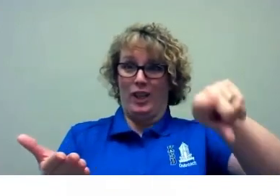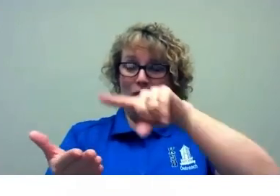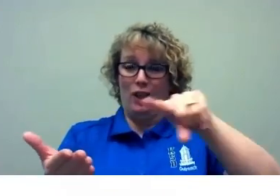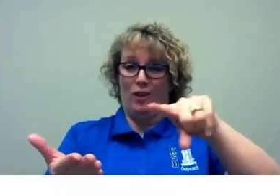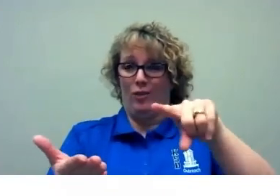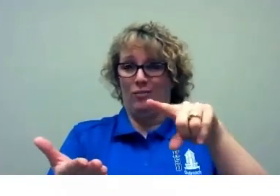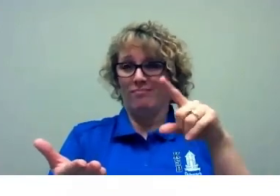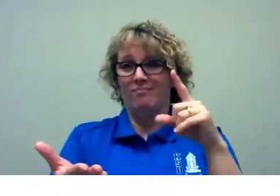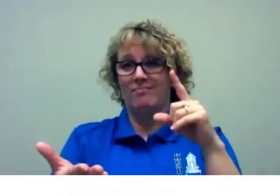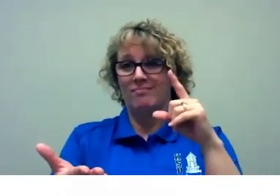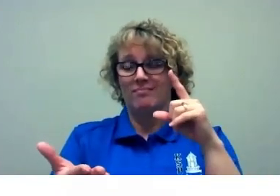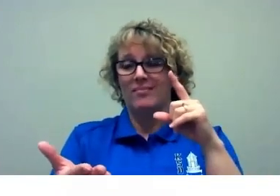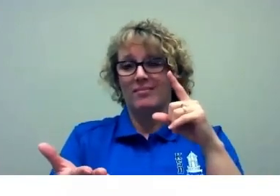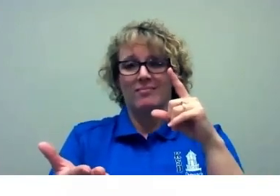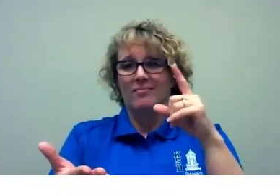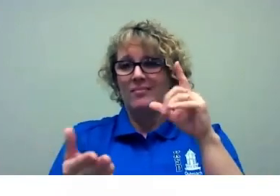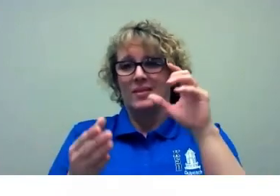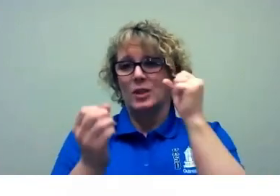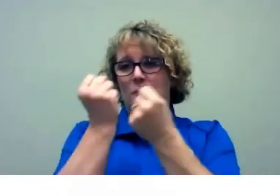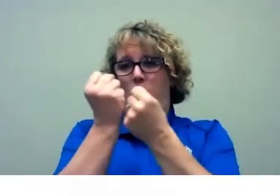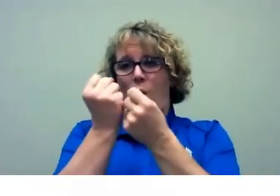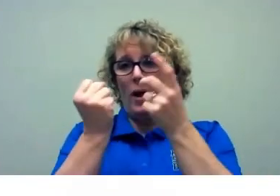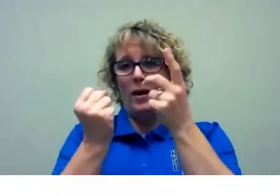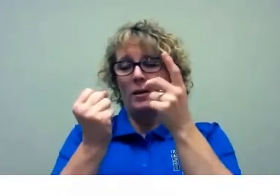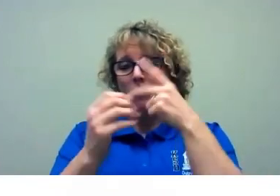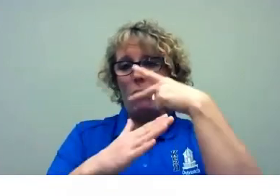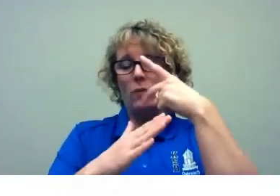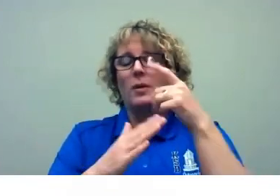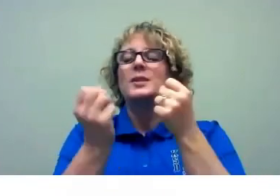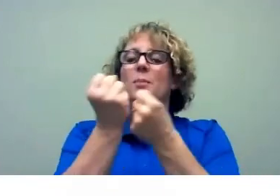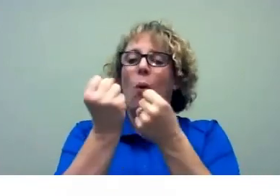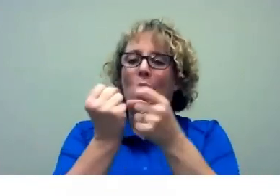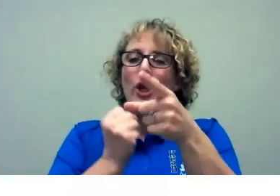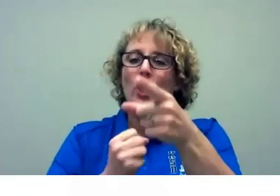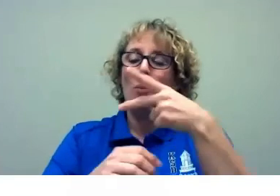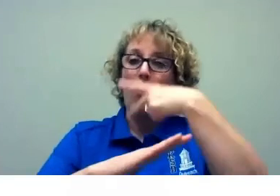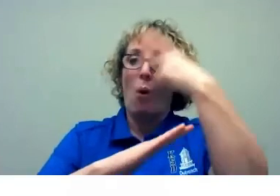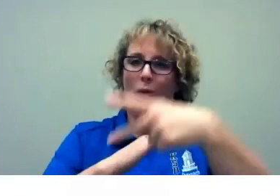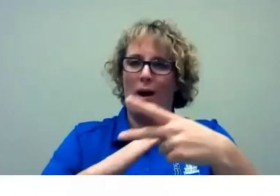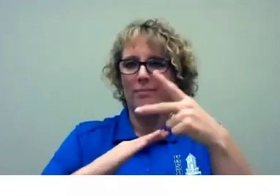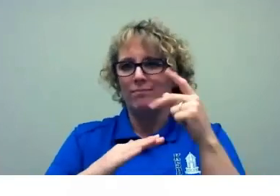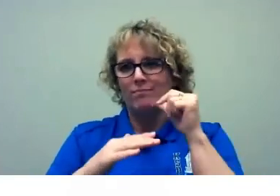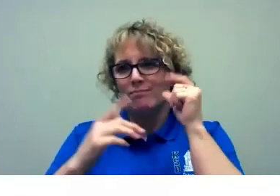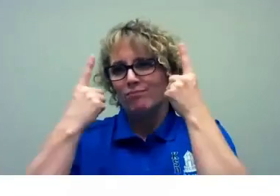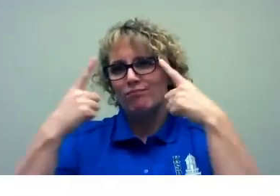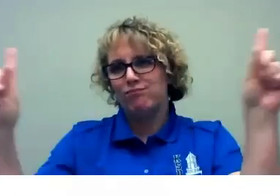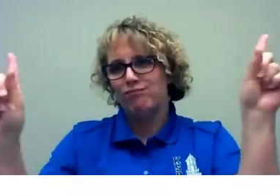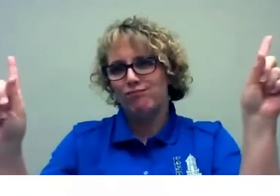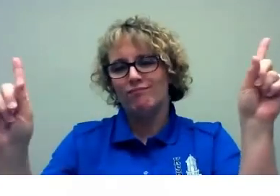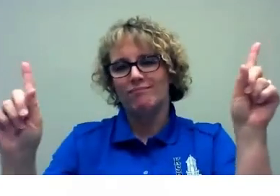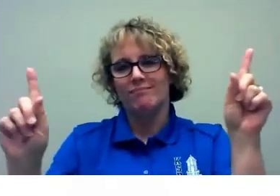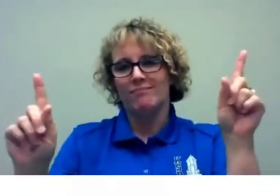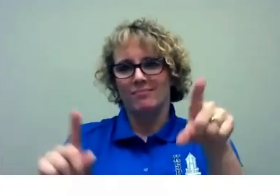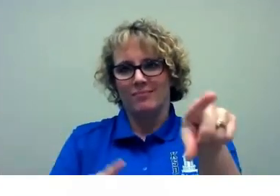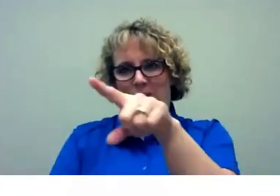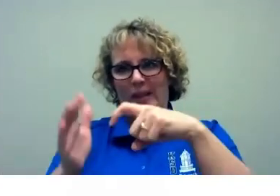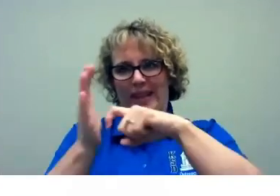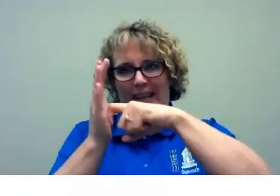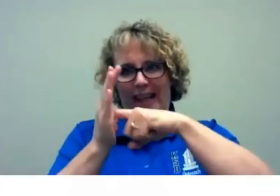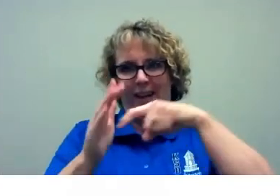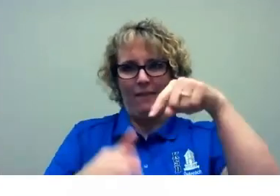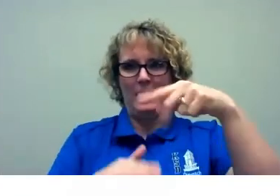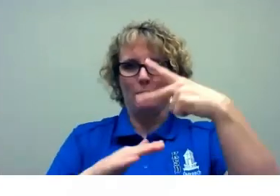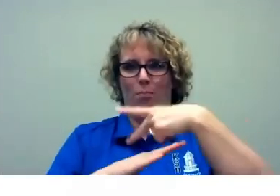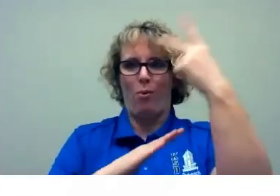you so much for being supporting peers. I so appreciate this, and if it weren't for you,